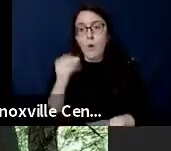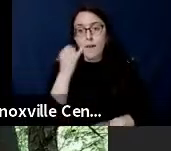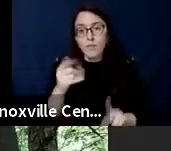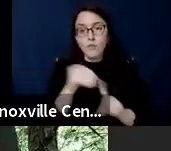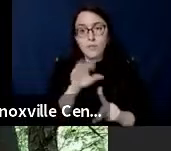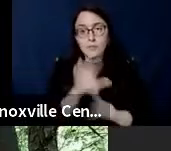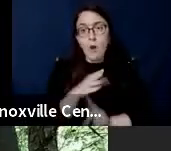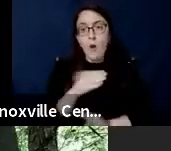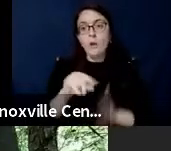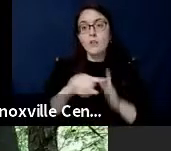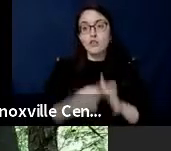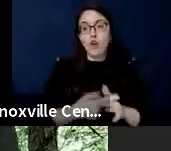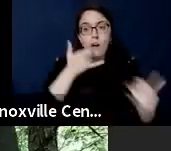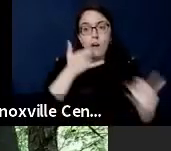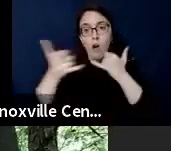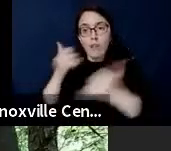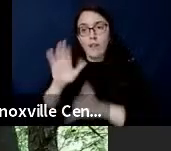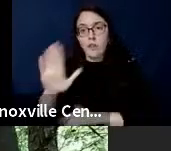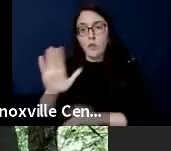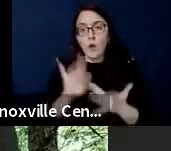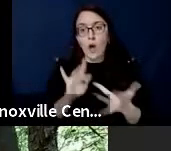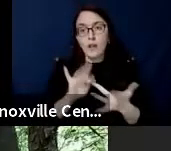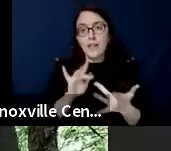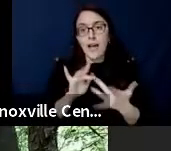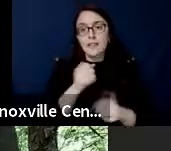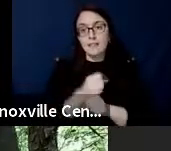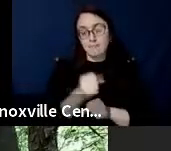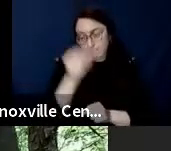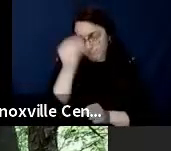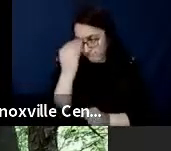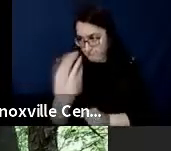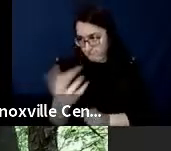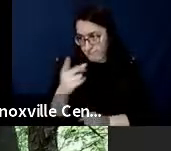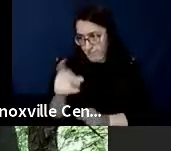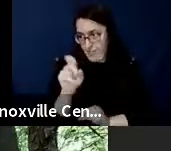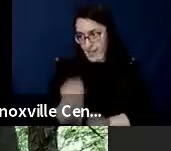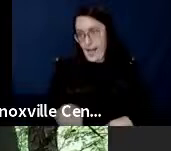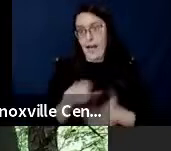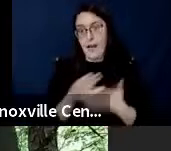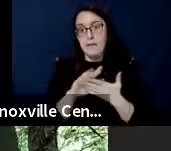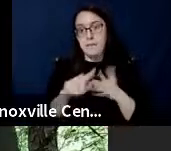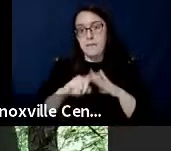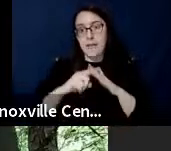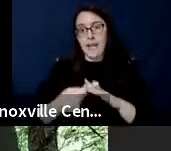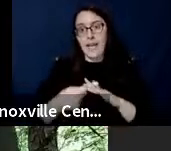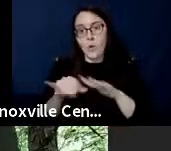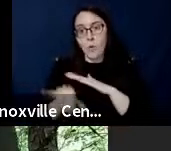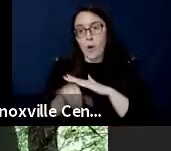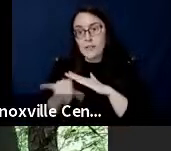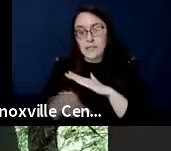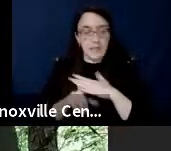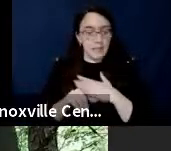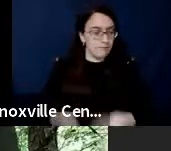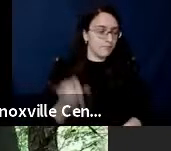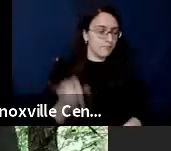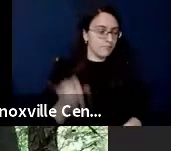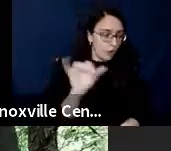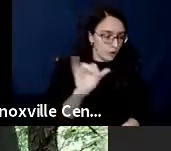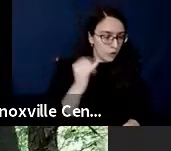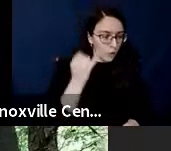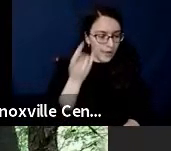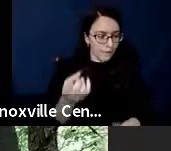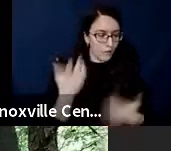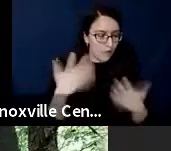those your close contacts to make them aware so they can begin quarantining. Additionally, if you have